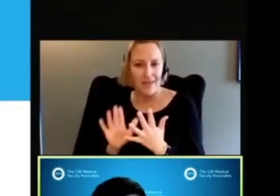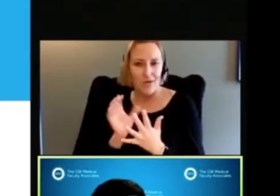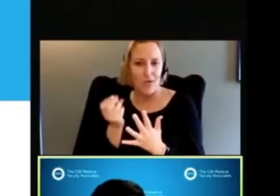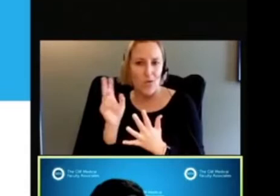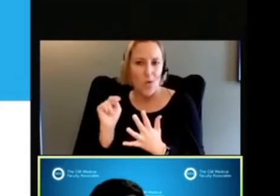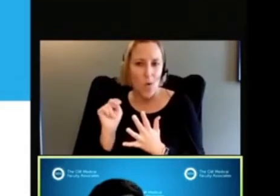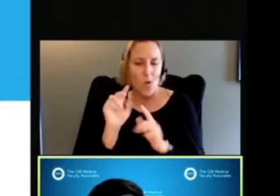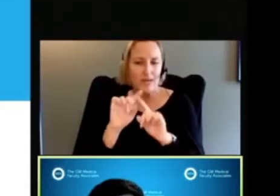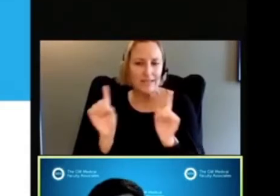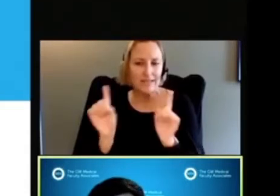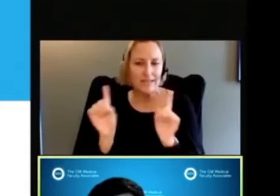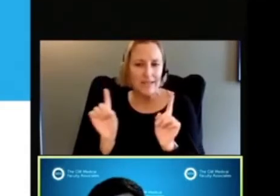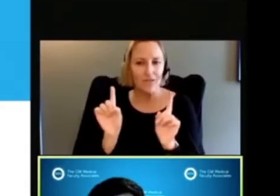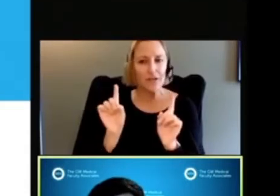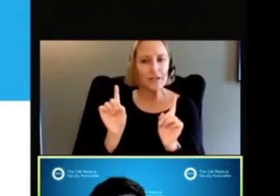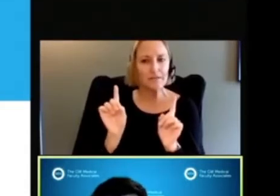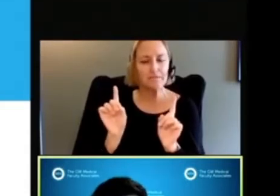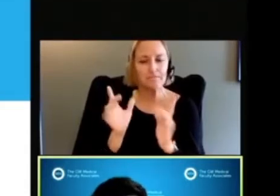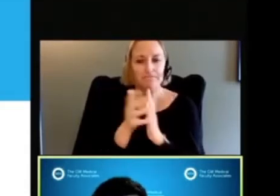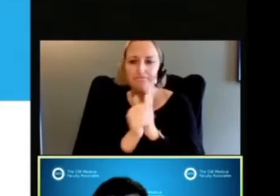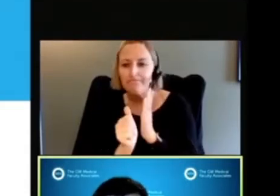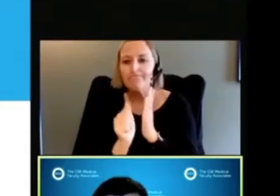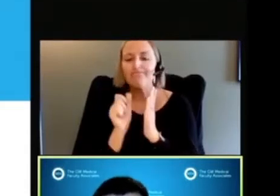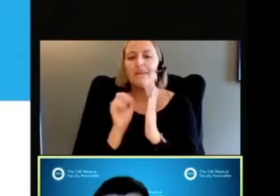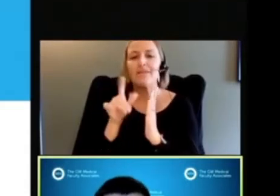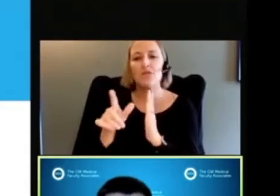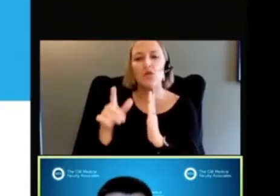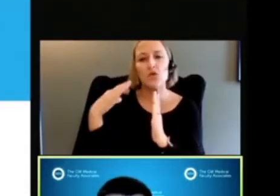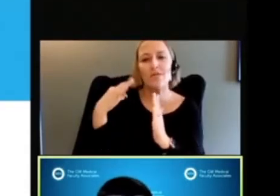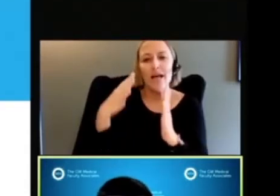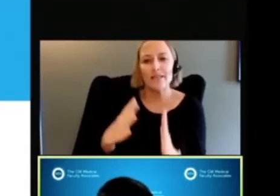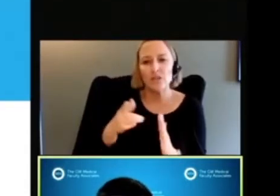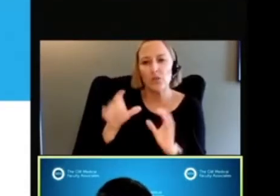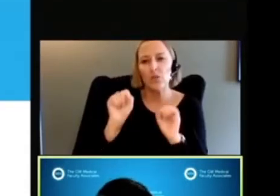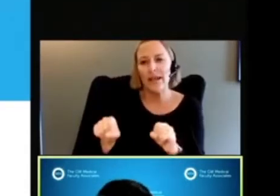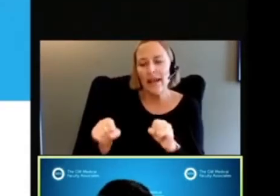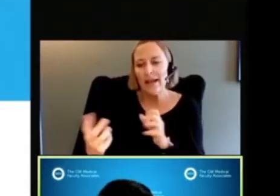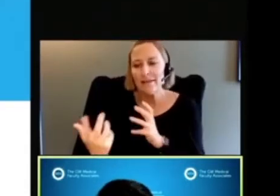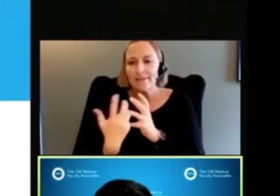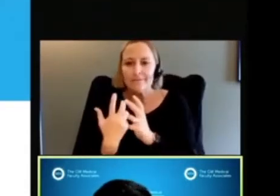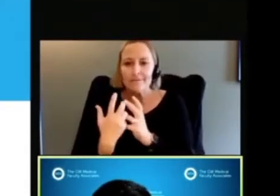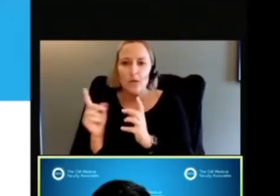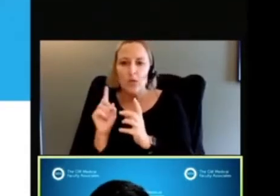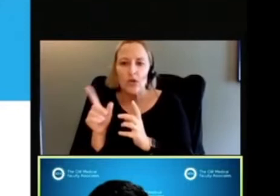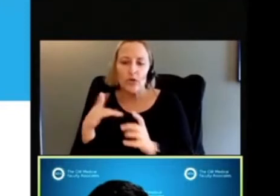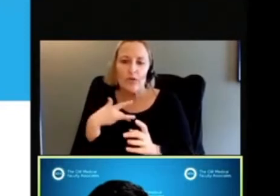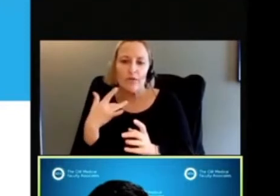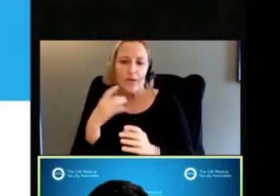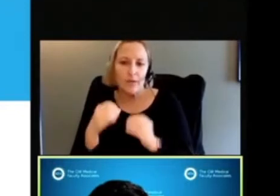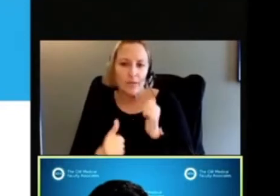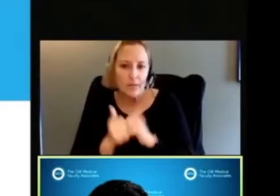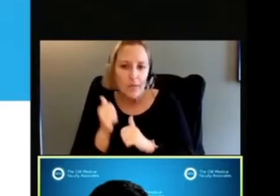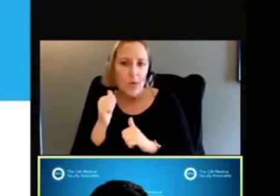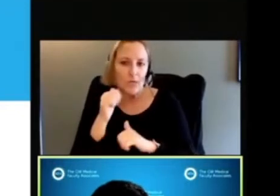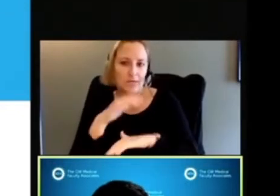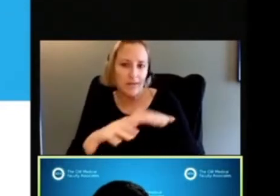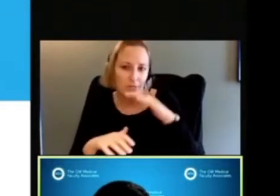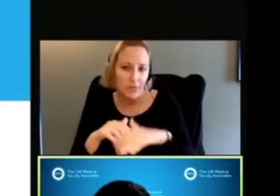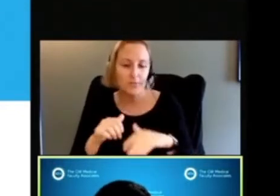different layers. So if you were a volunteer, you could slide yourself into where you felt most comfortable. The